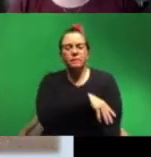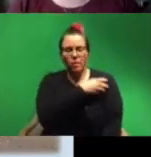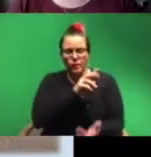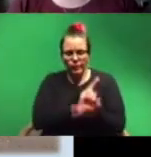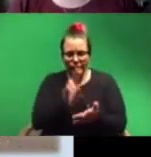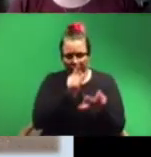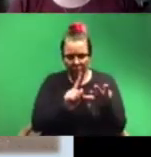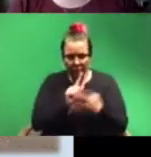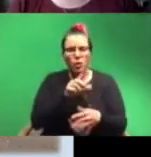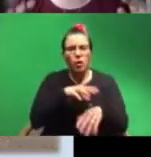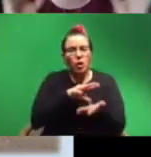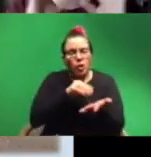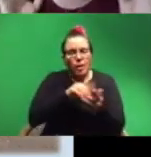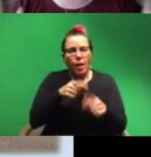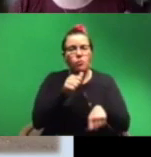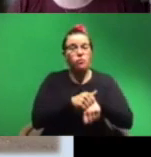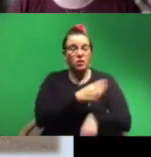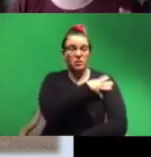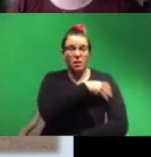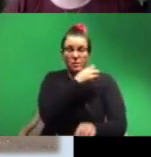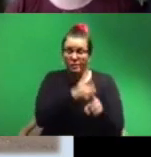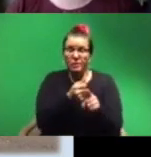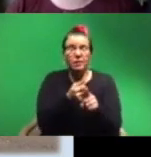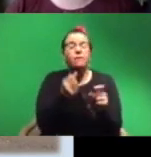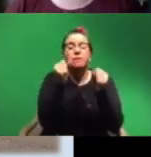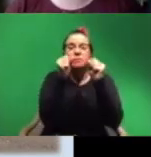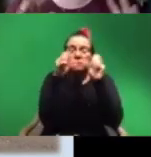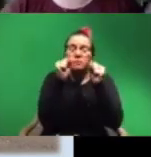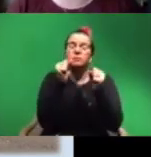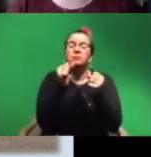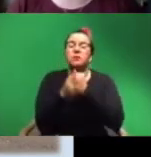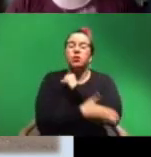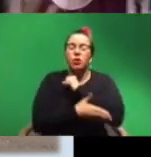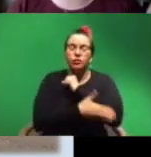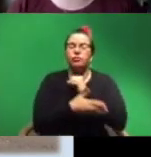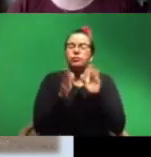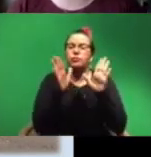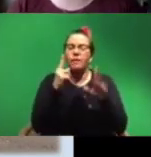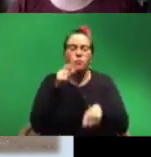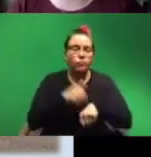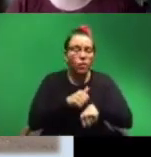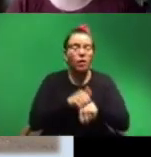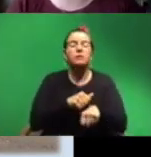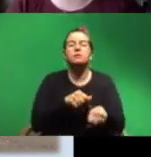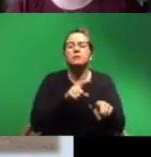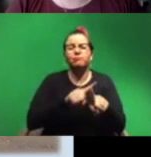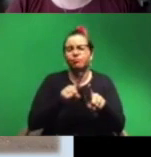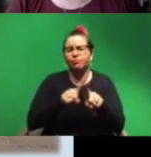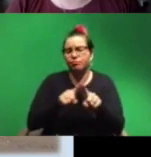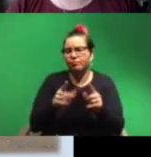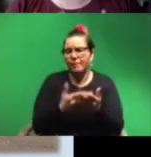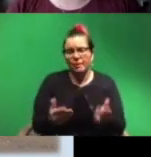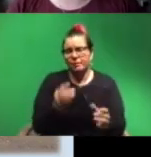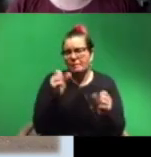about rocks, and Scotland is a phenomenal country and great for rocks, great for all sorts of things. And